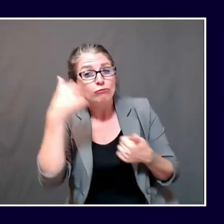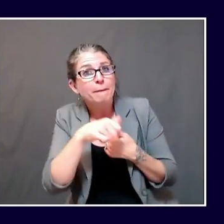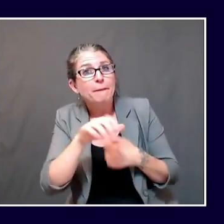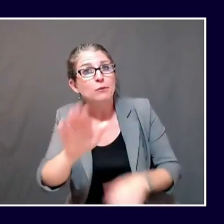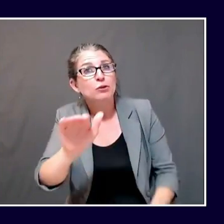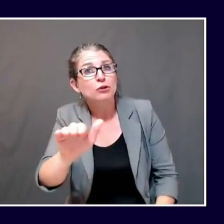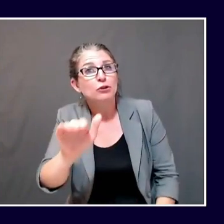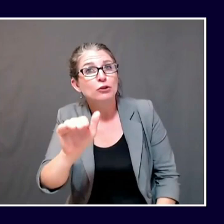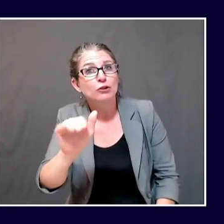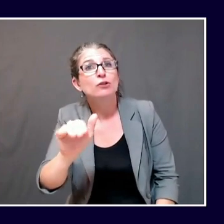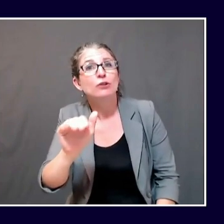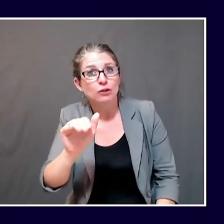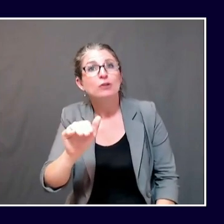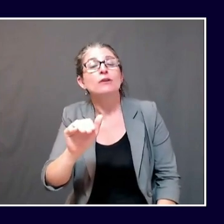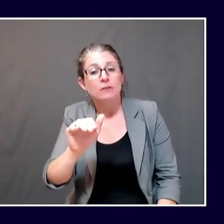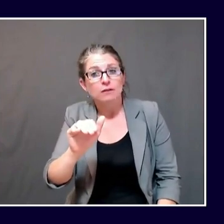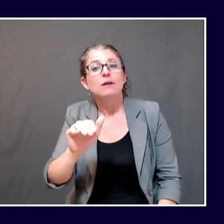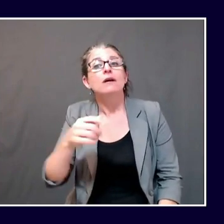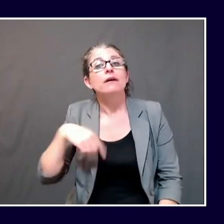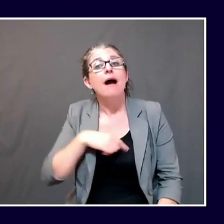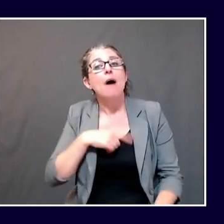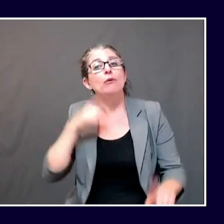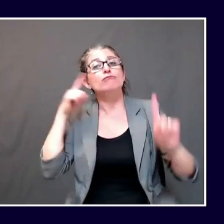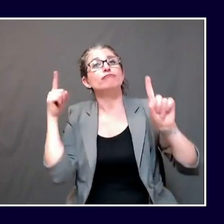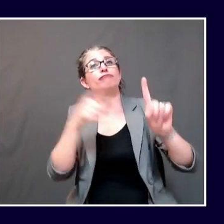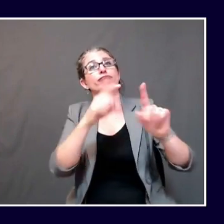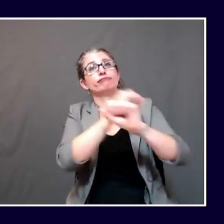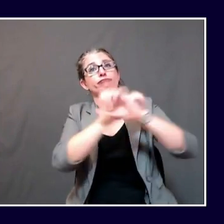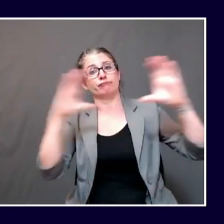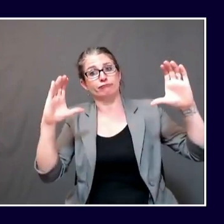health. It is your one-stop shop for all